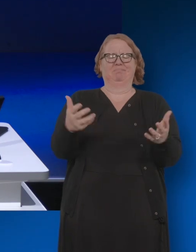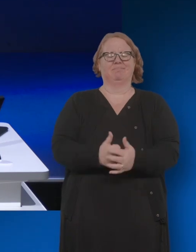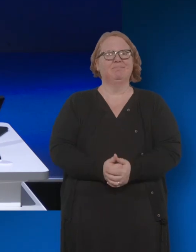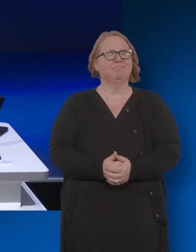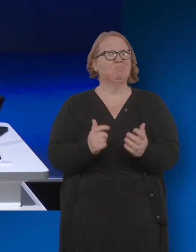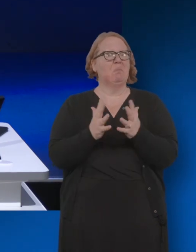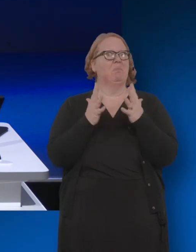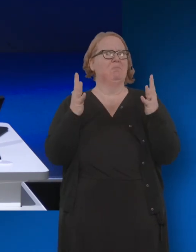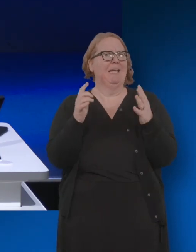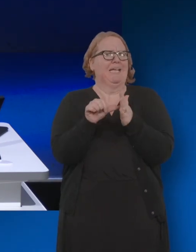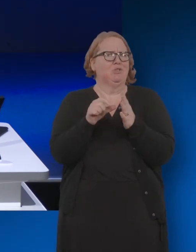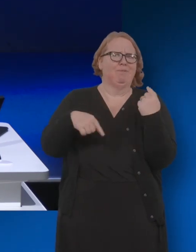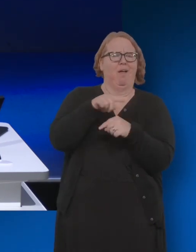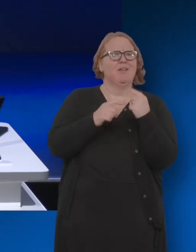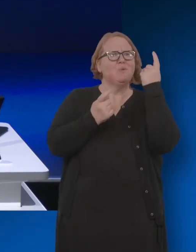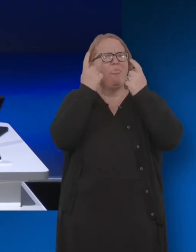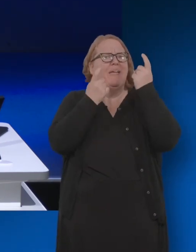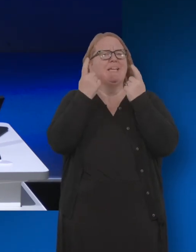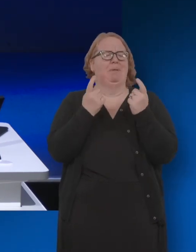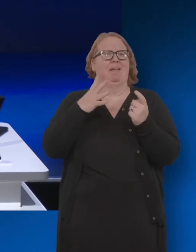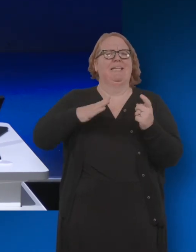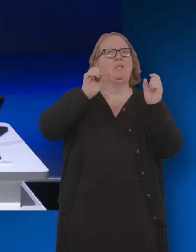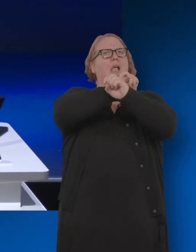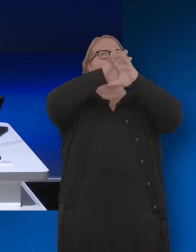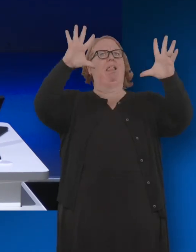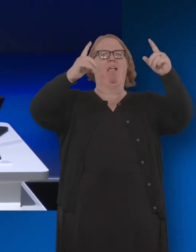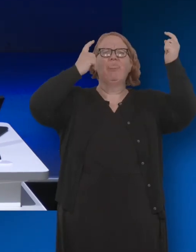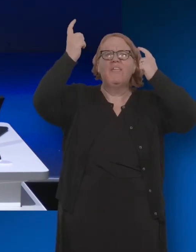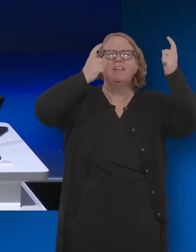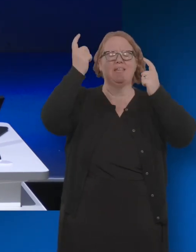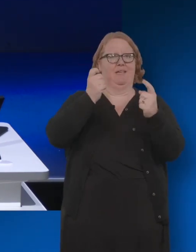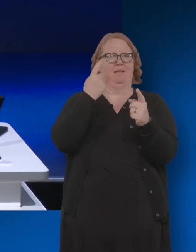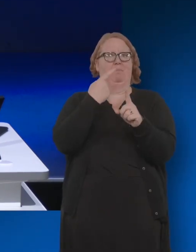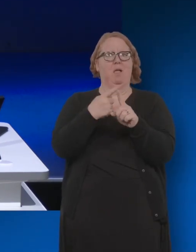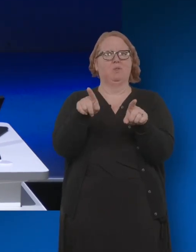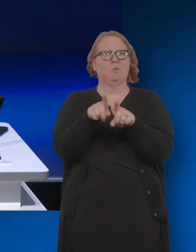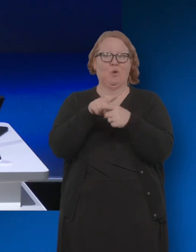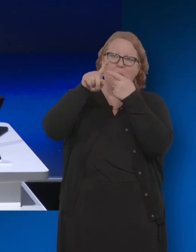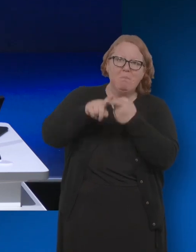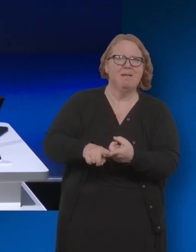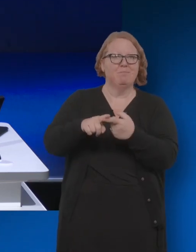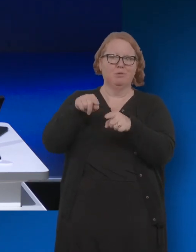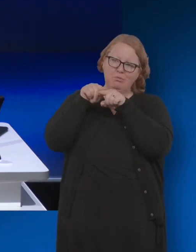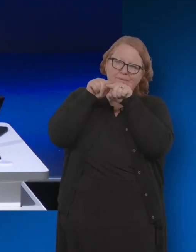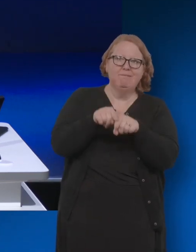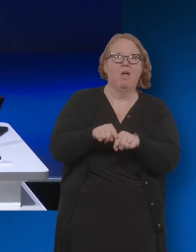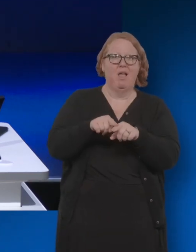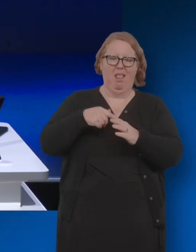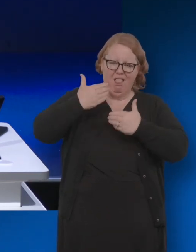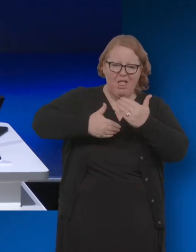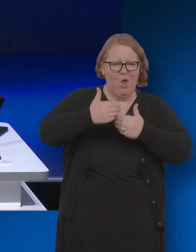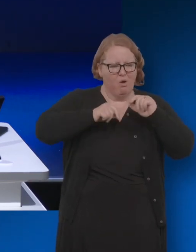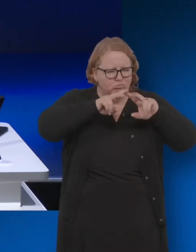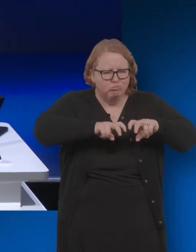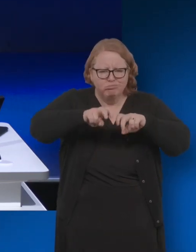big ticket items for us that require that clear thinking and a commitment to follow through in the search for